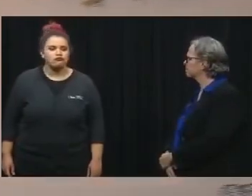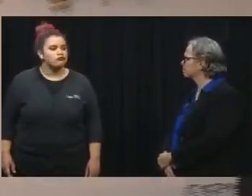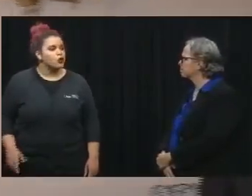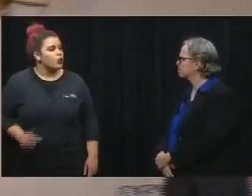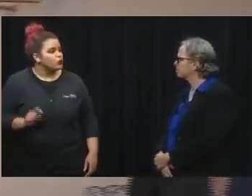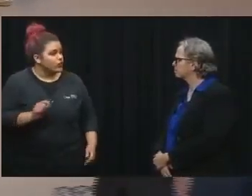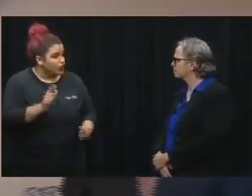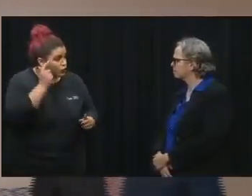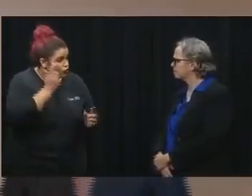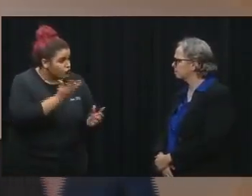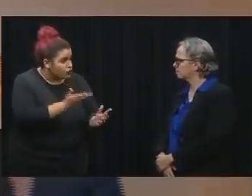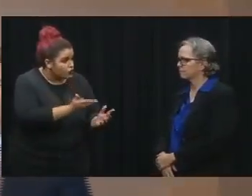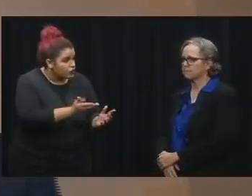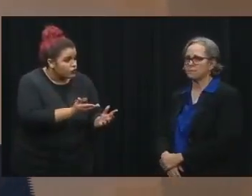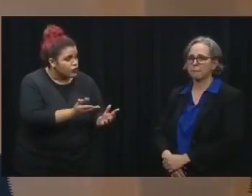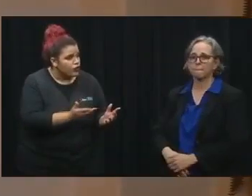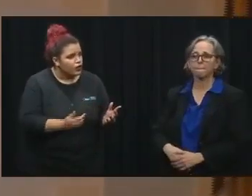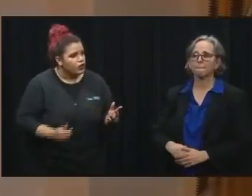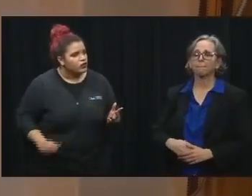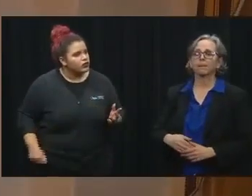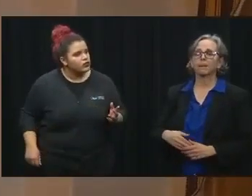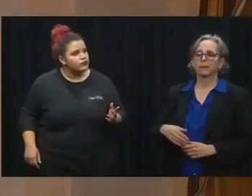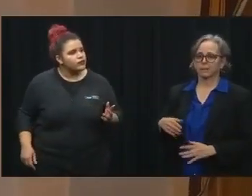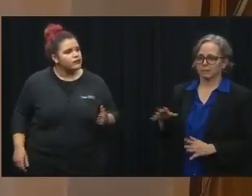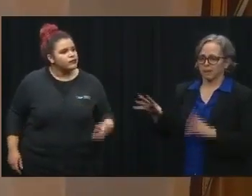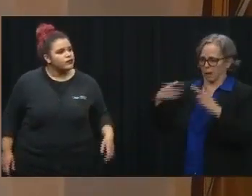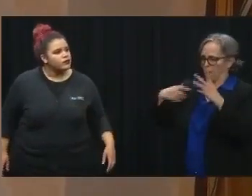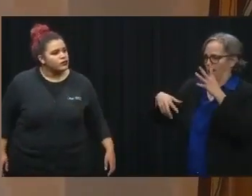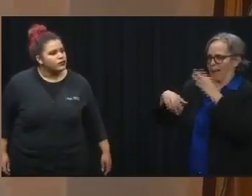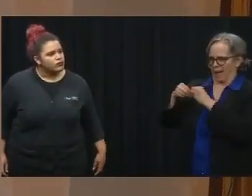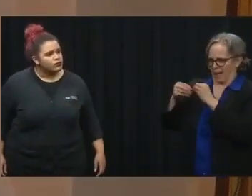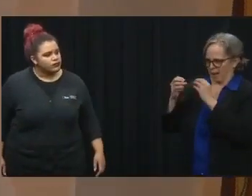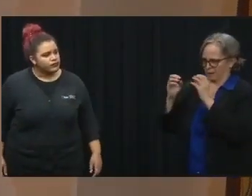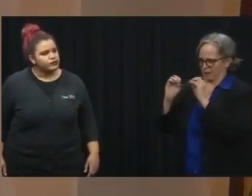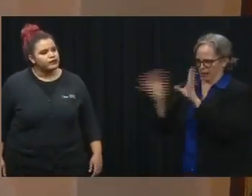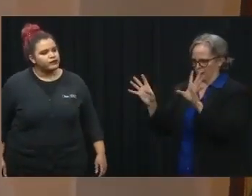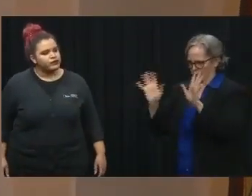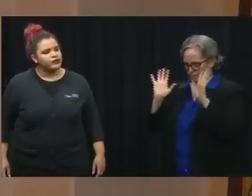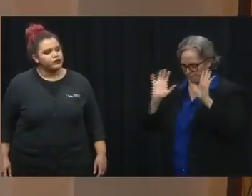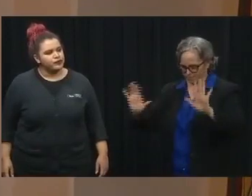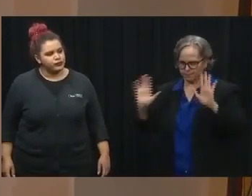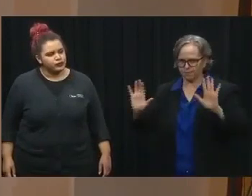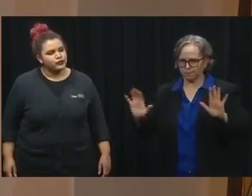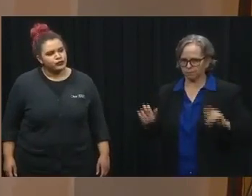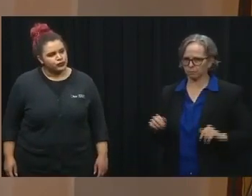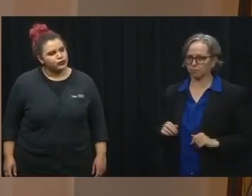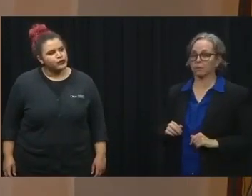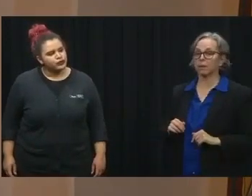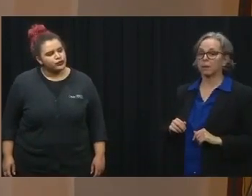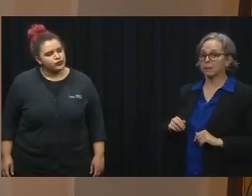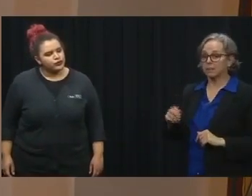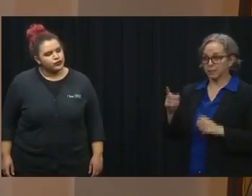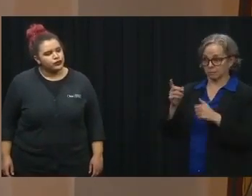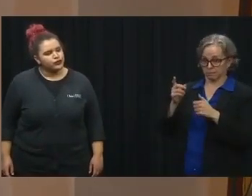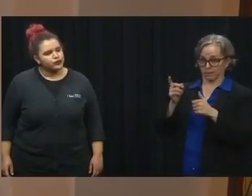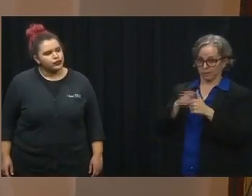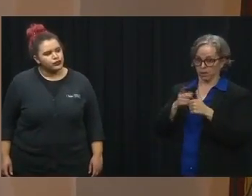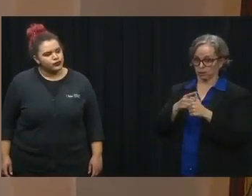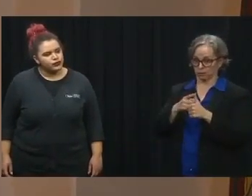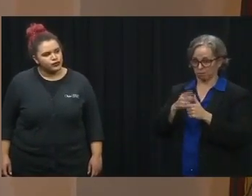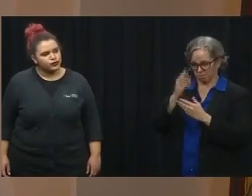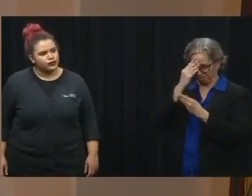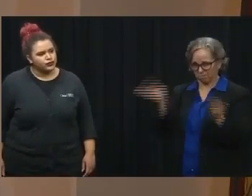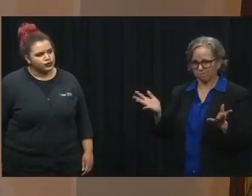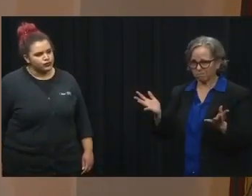clarify the difficulty in some of this, first of all, let me say, I believe